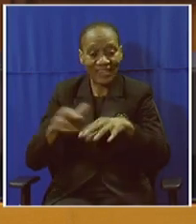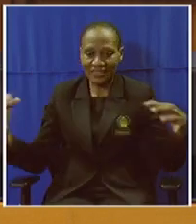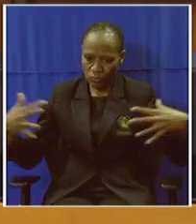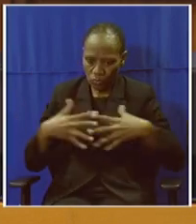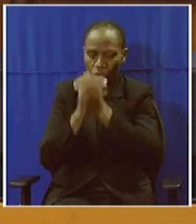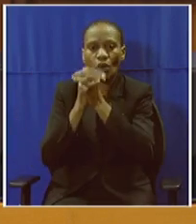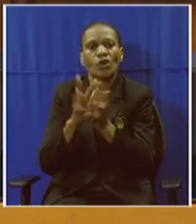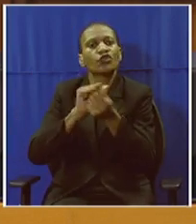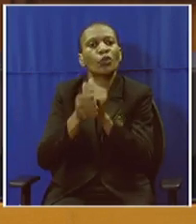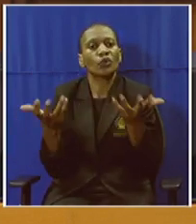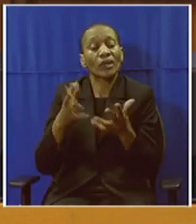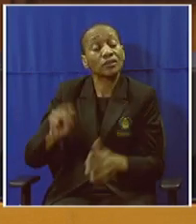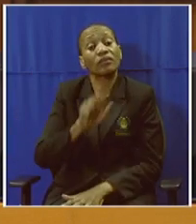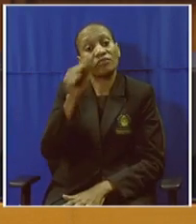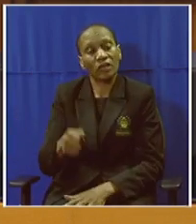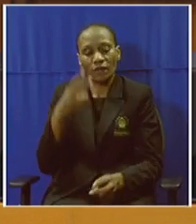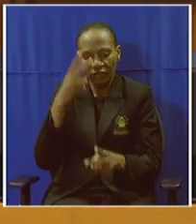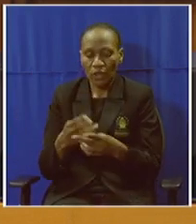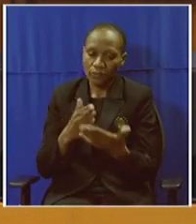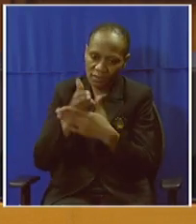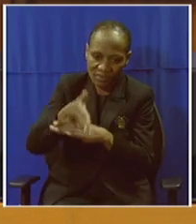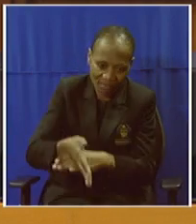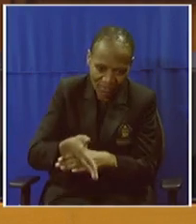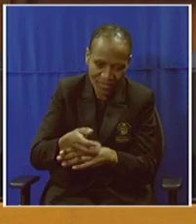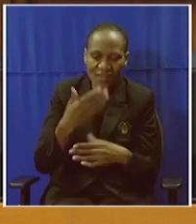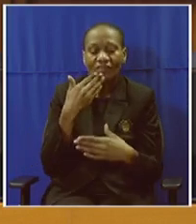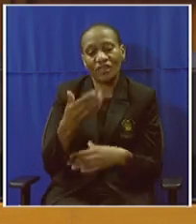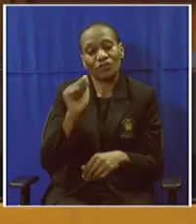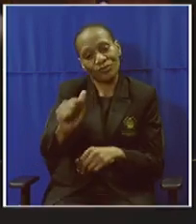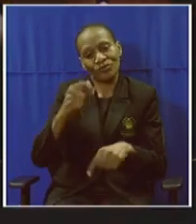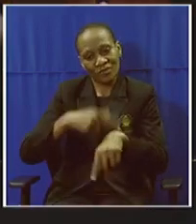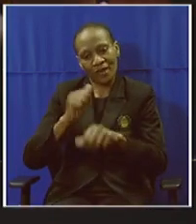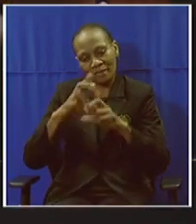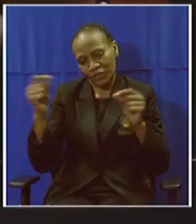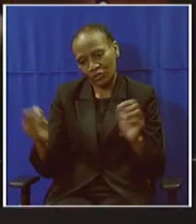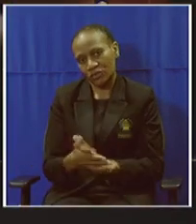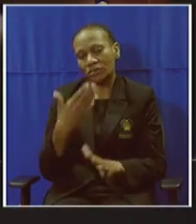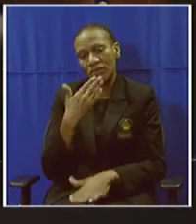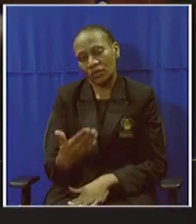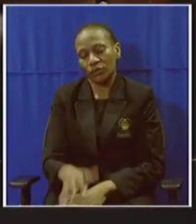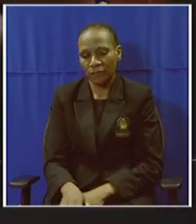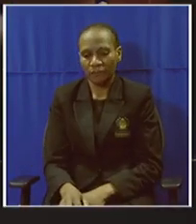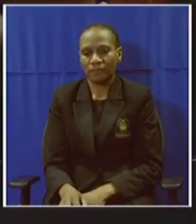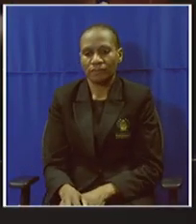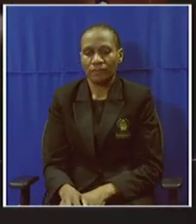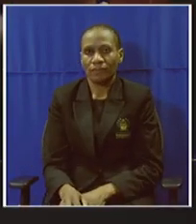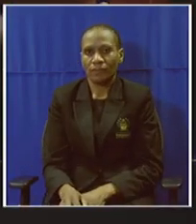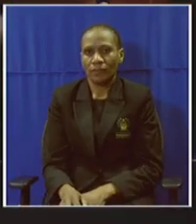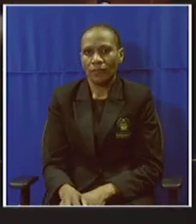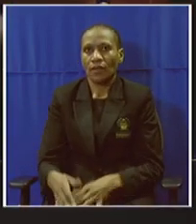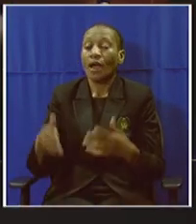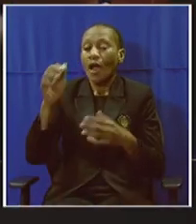our country. Finally, we thank him thank for you creating very much. And building. Your time is now expired. Thank you.